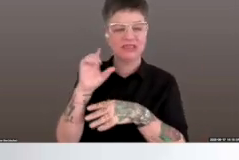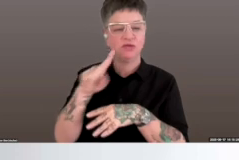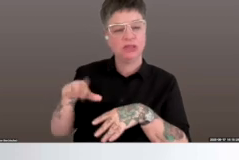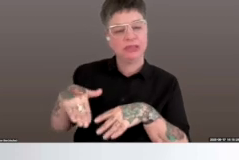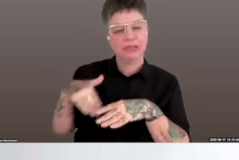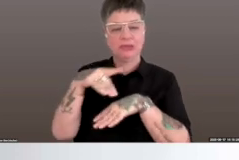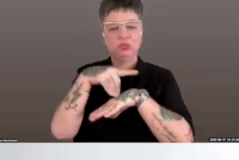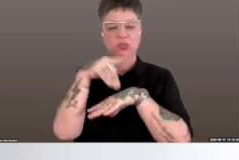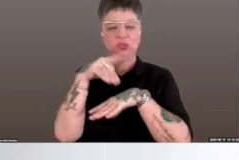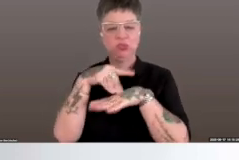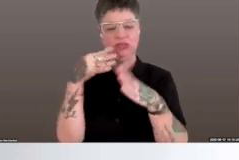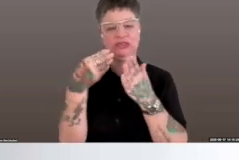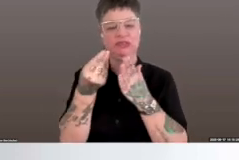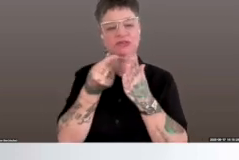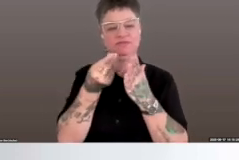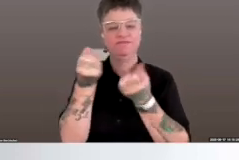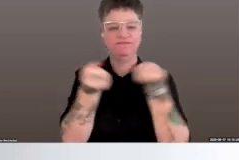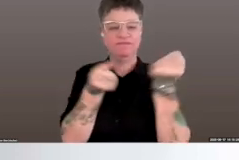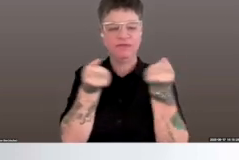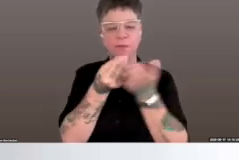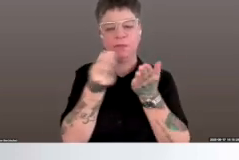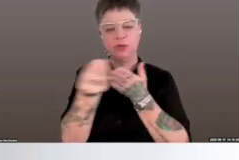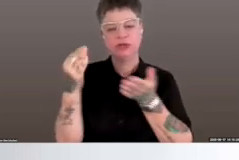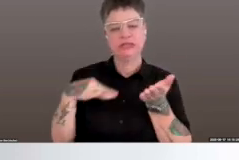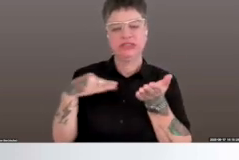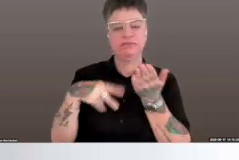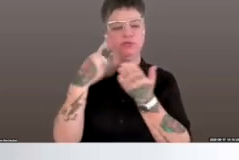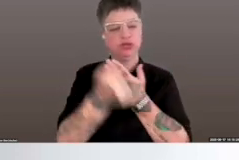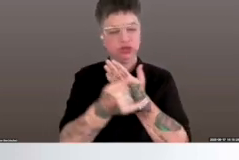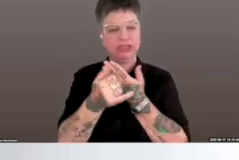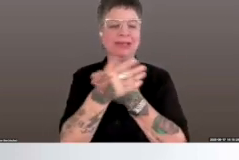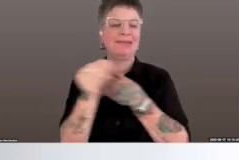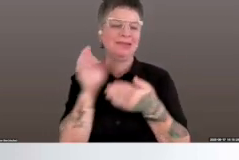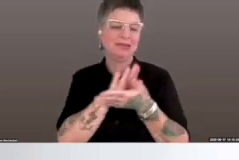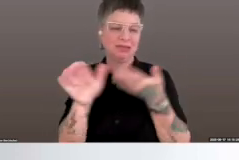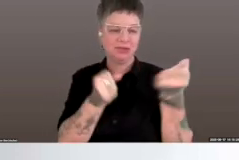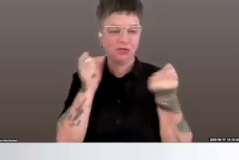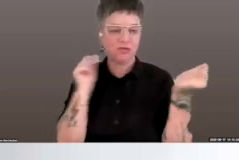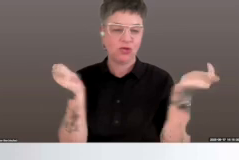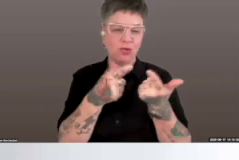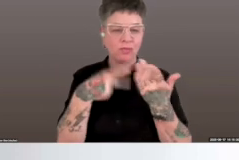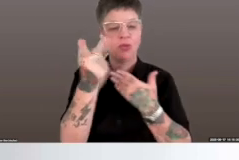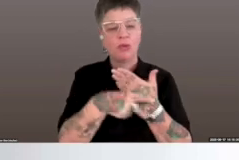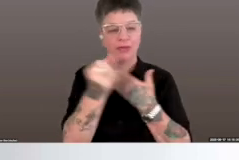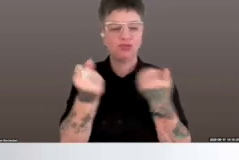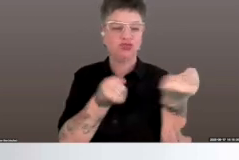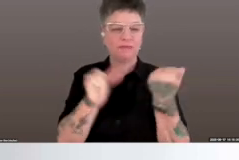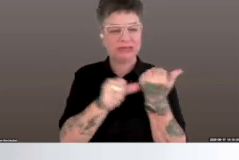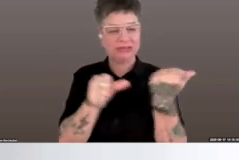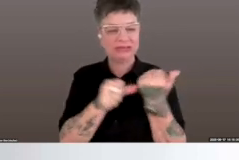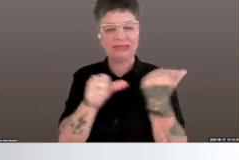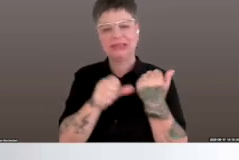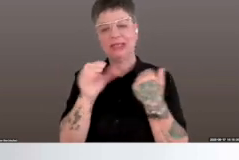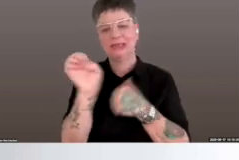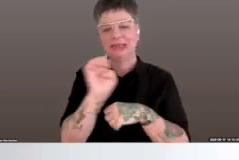incentive projects, which, as I mentioned before, include the Clean Cars for All programs, the Driving Clean Assistance Program, California E-Bike